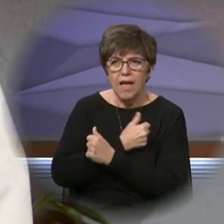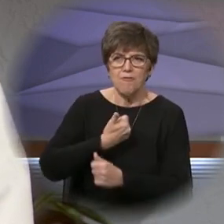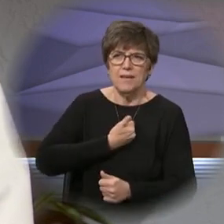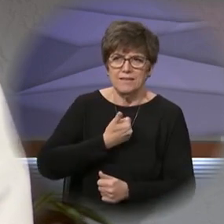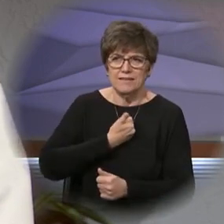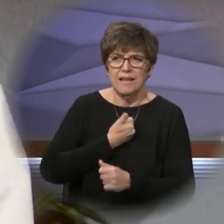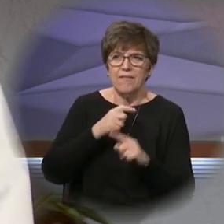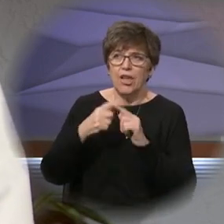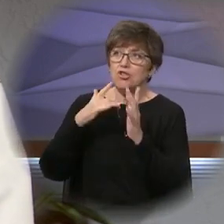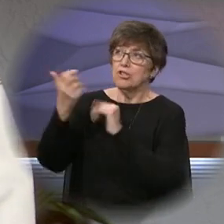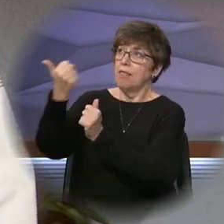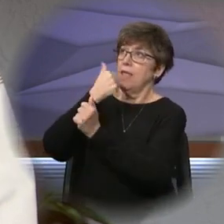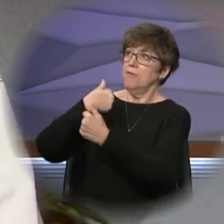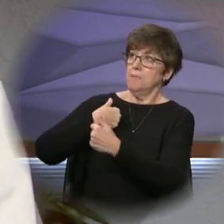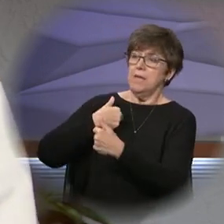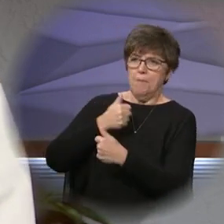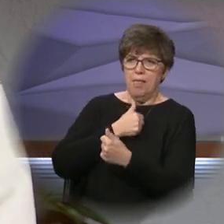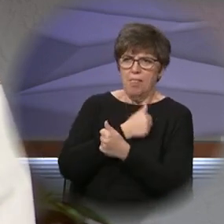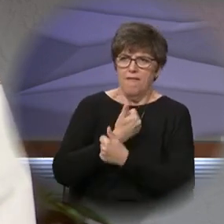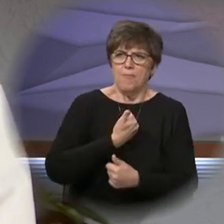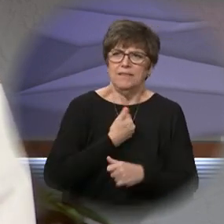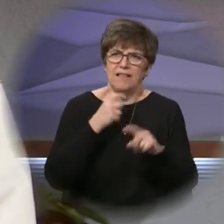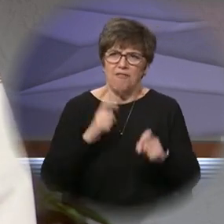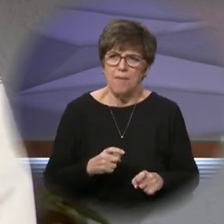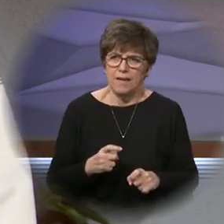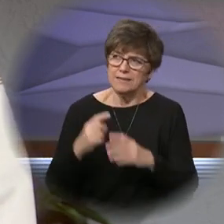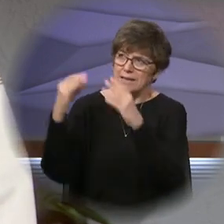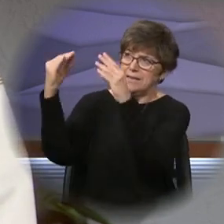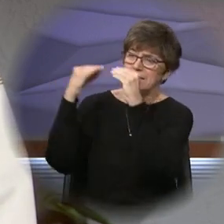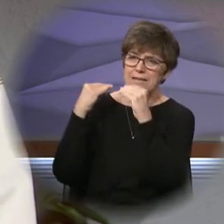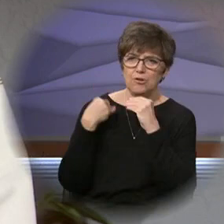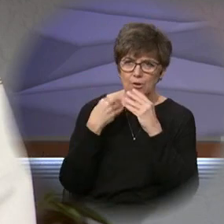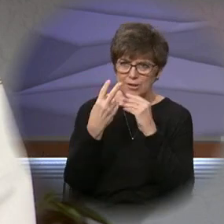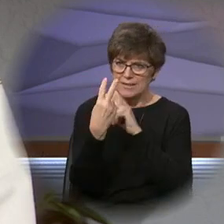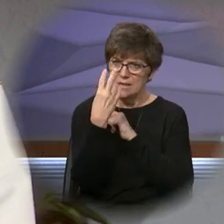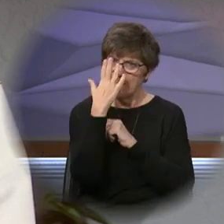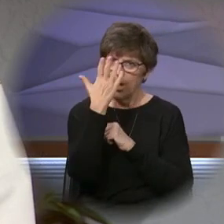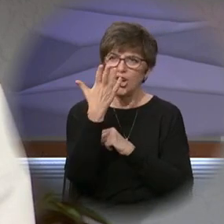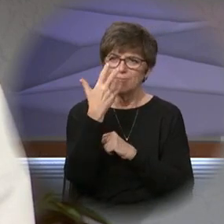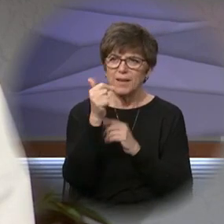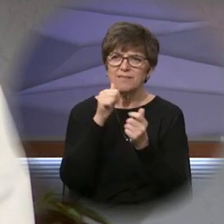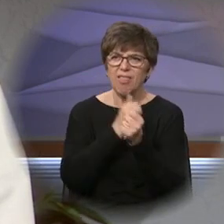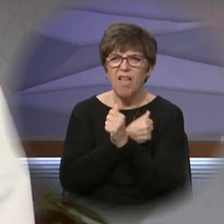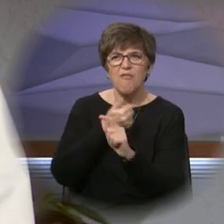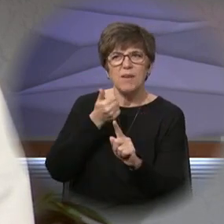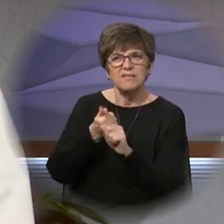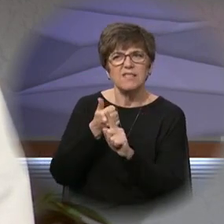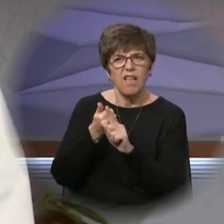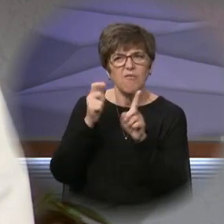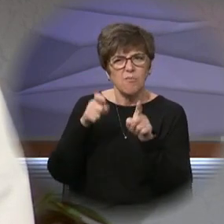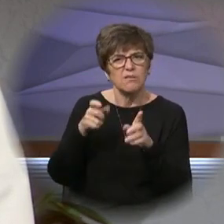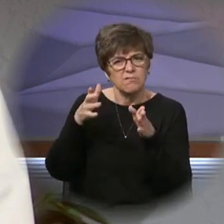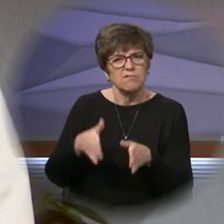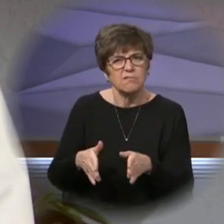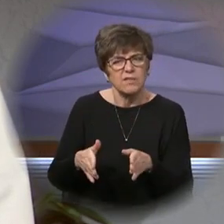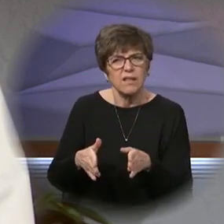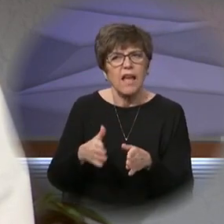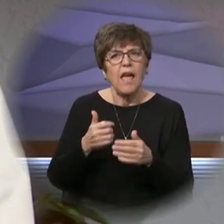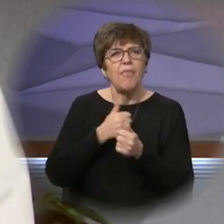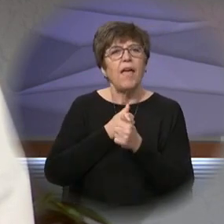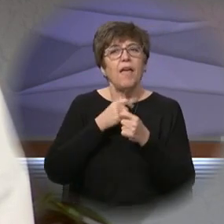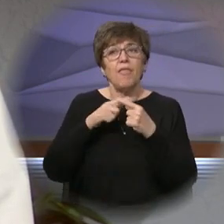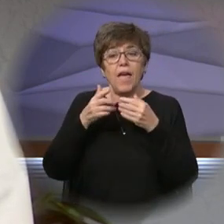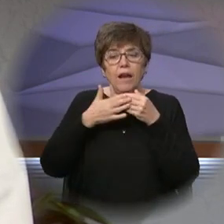as Jesus loved us. All the things that he teaches us, all the ways that we connect with that divine gift, that